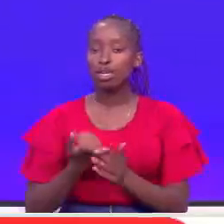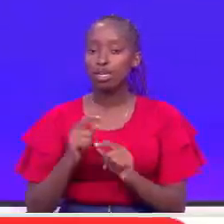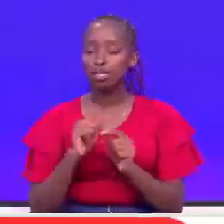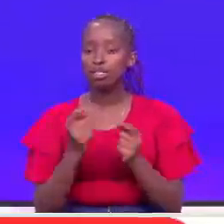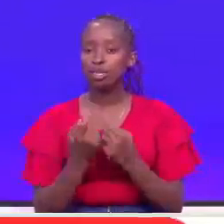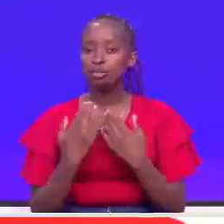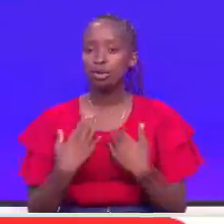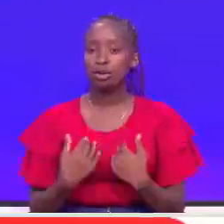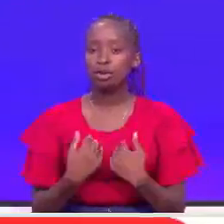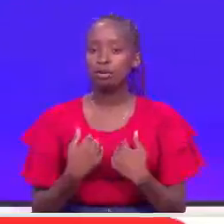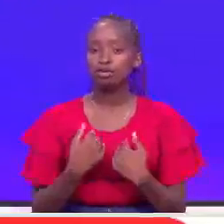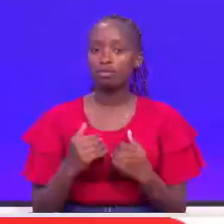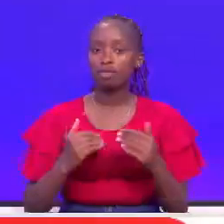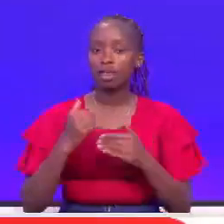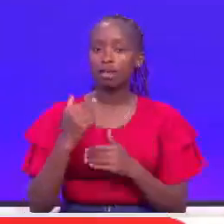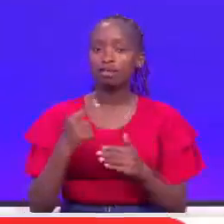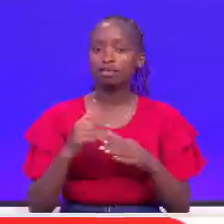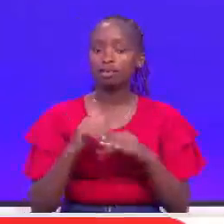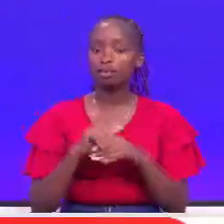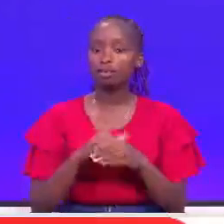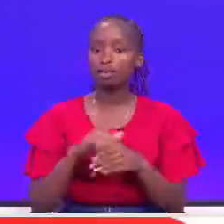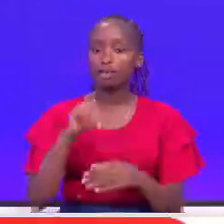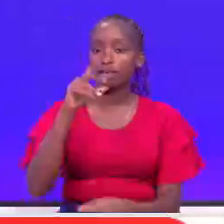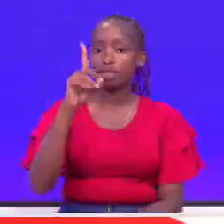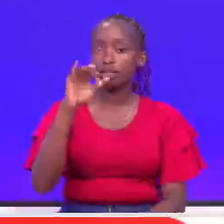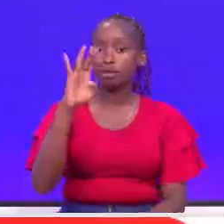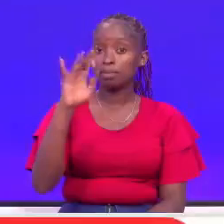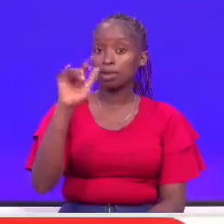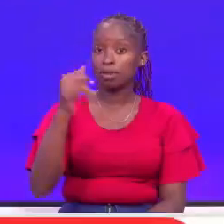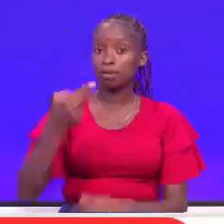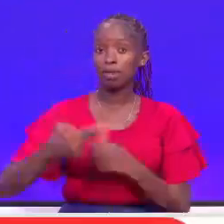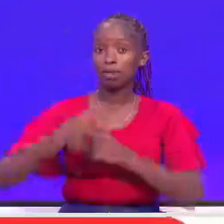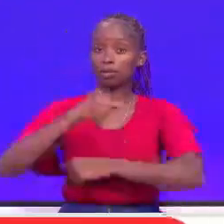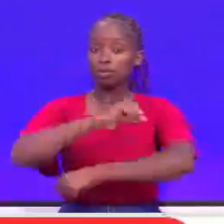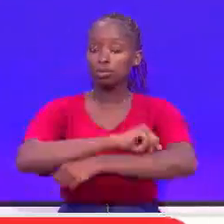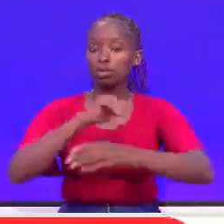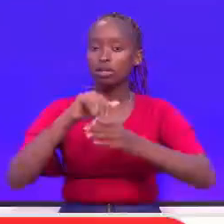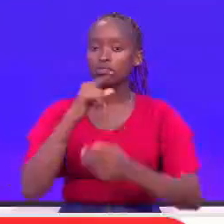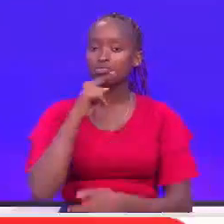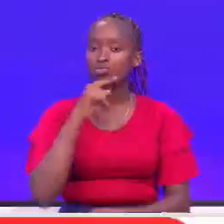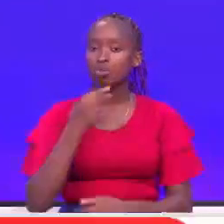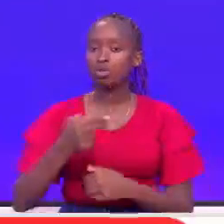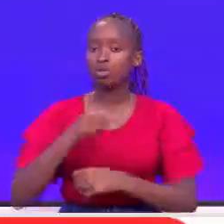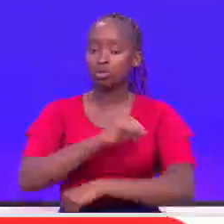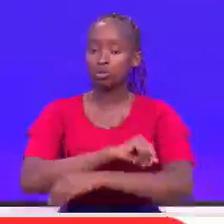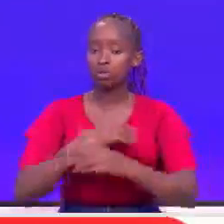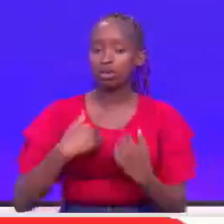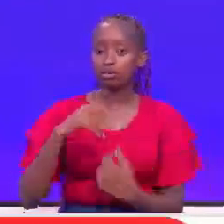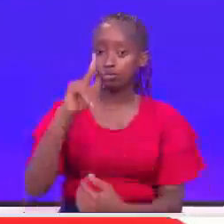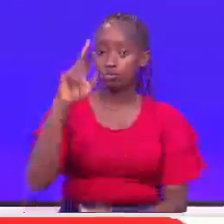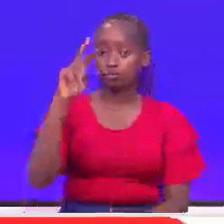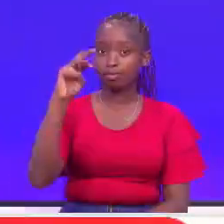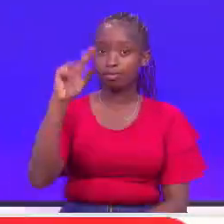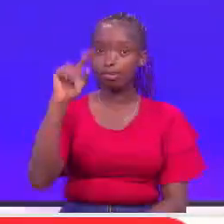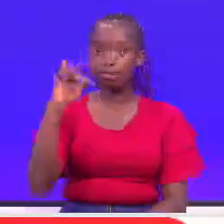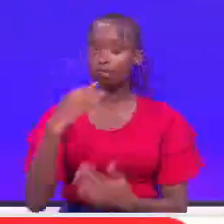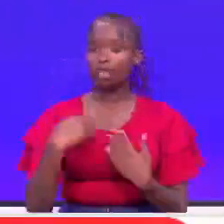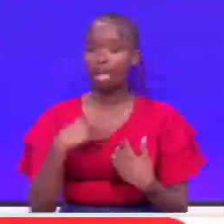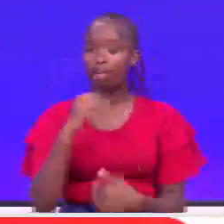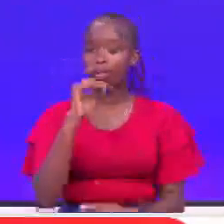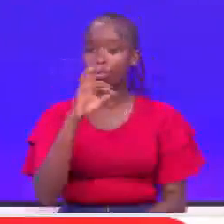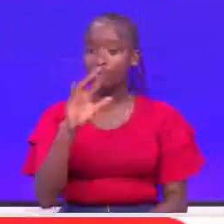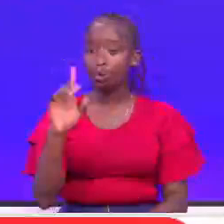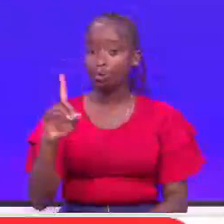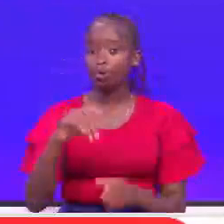finale after eliminating Dibayu High School. In the boys' competition, Gadamoji thrashed Dakabaricha 3-1 in the final